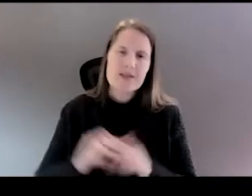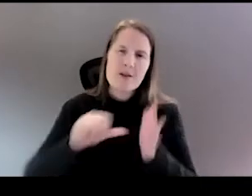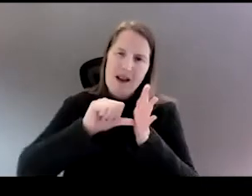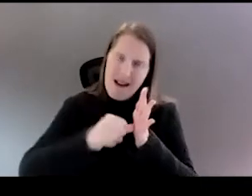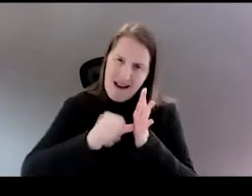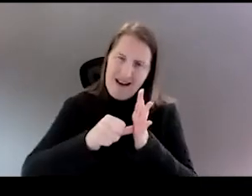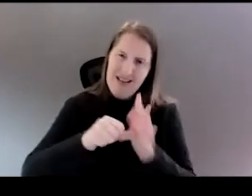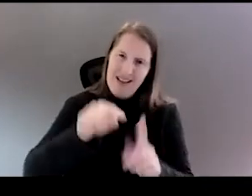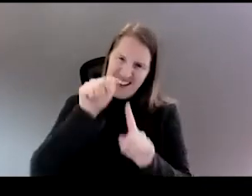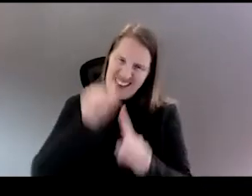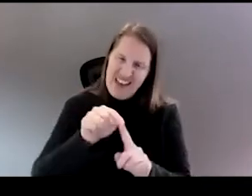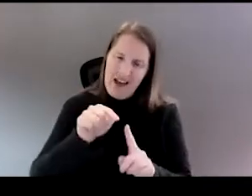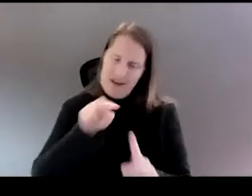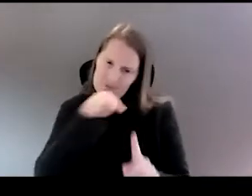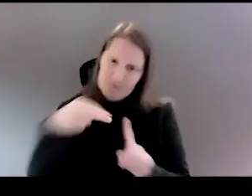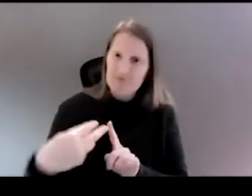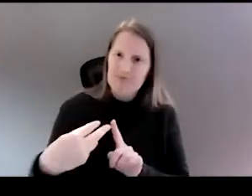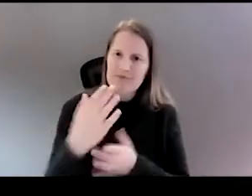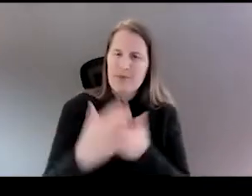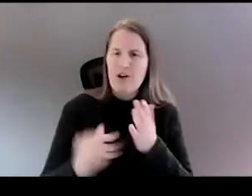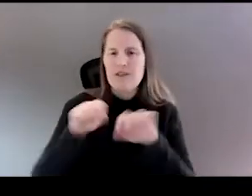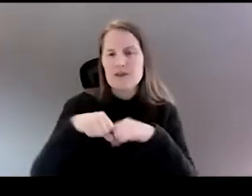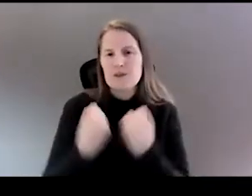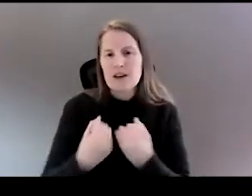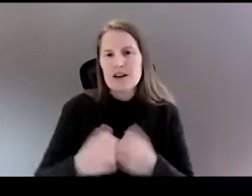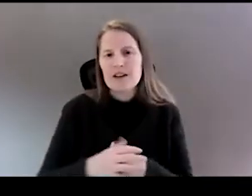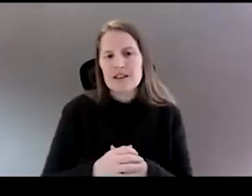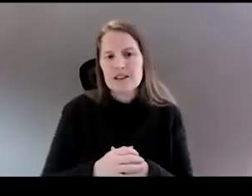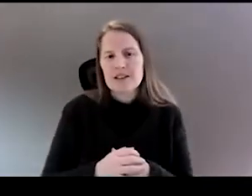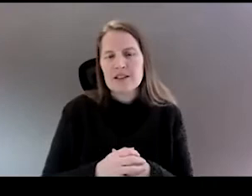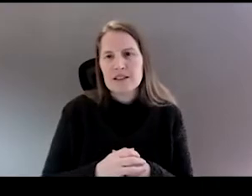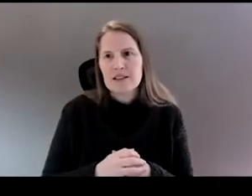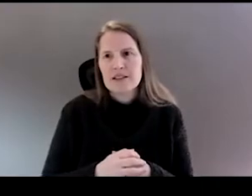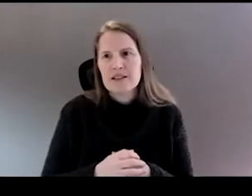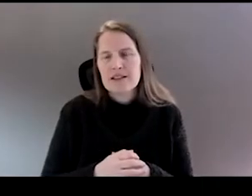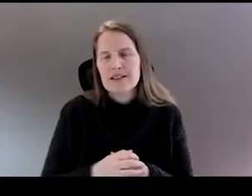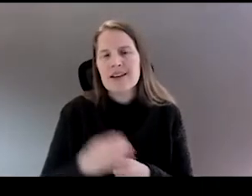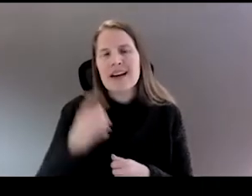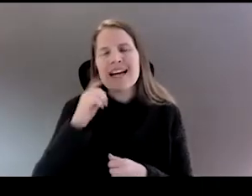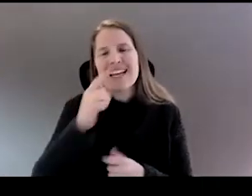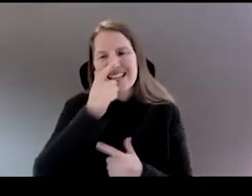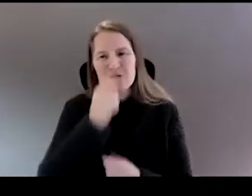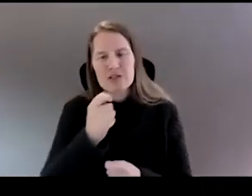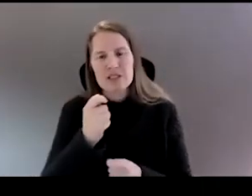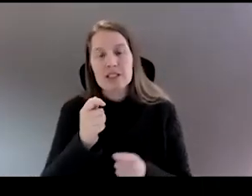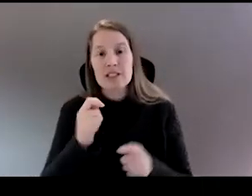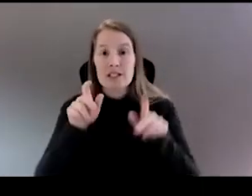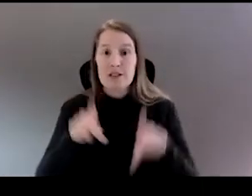society. I think it's kind of interesting that as somebody who was institutionalized earlier